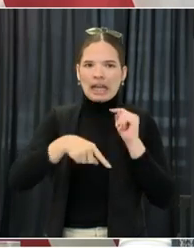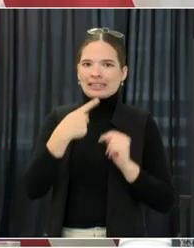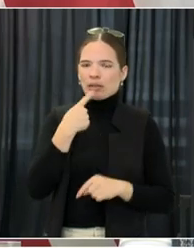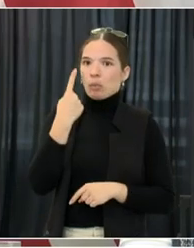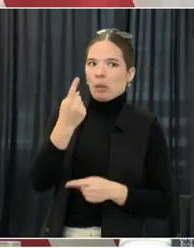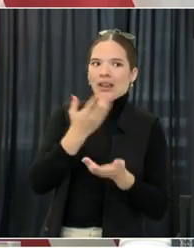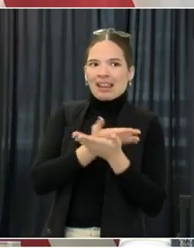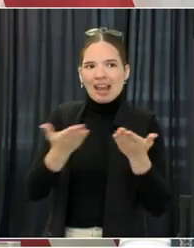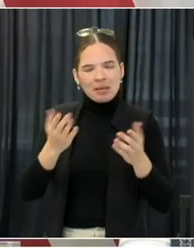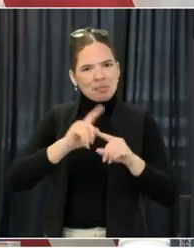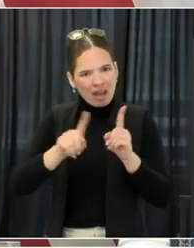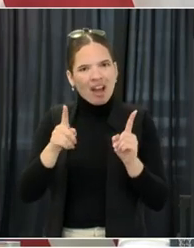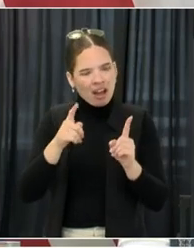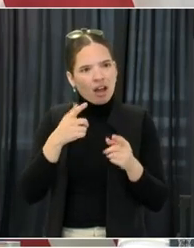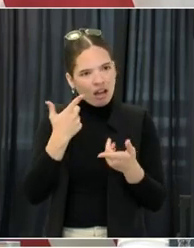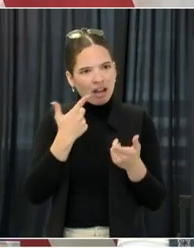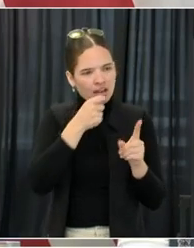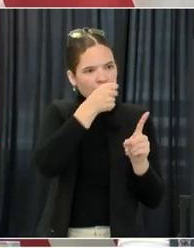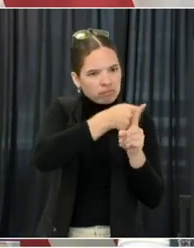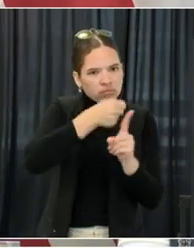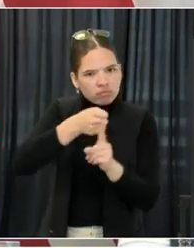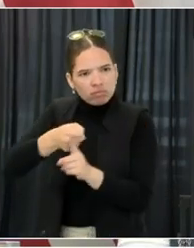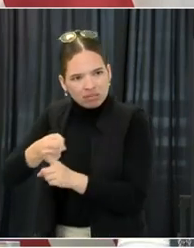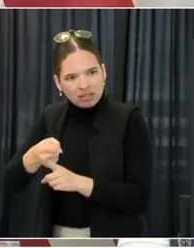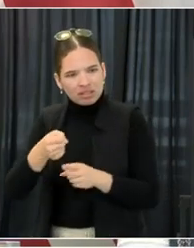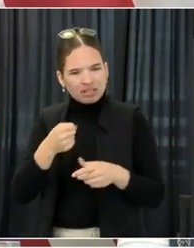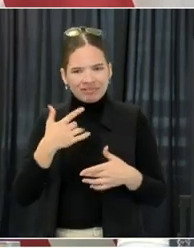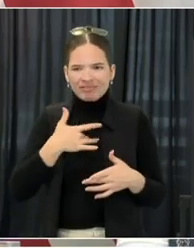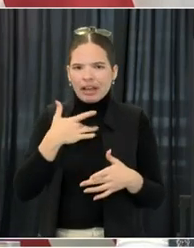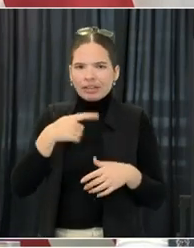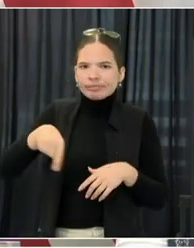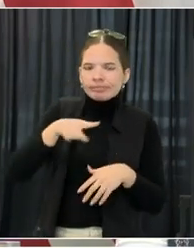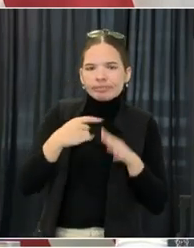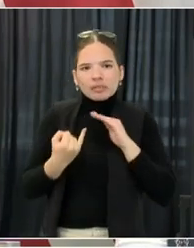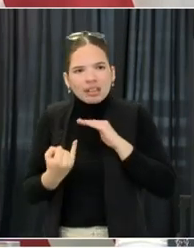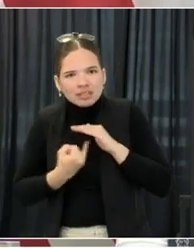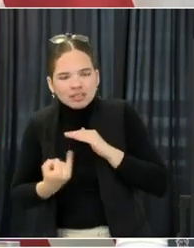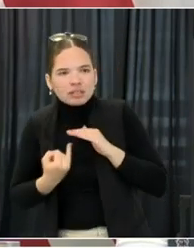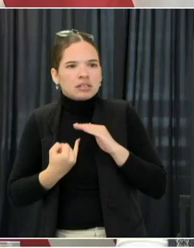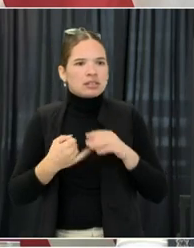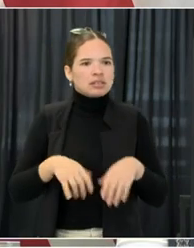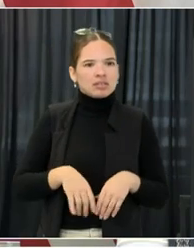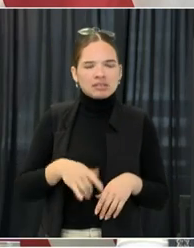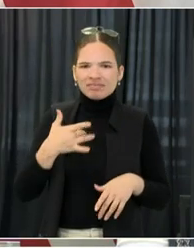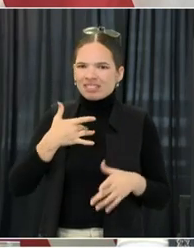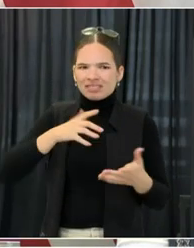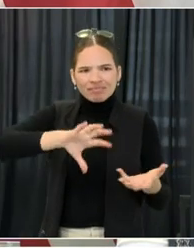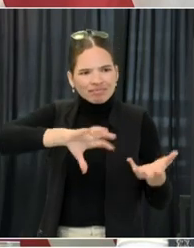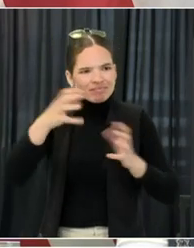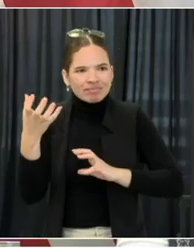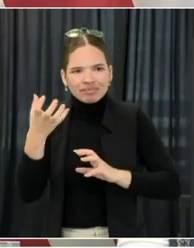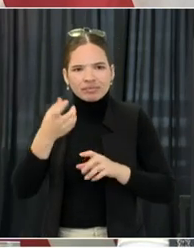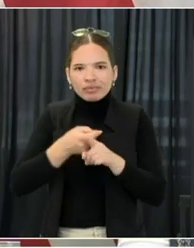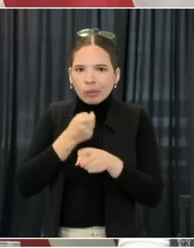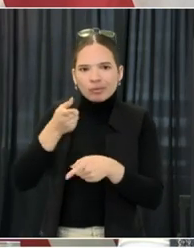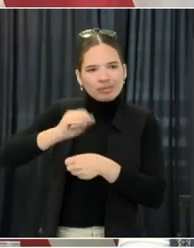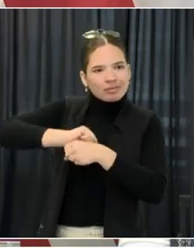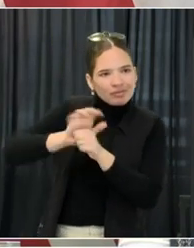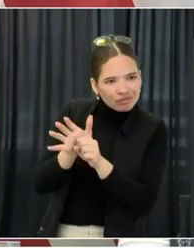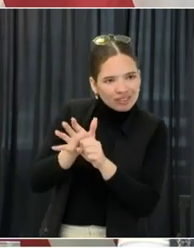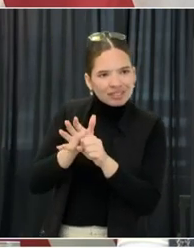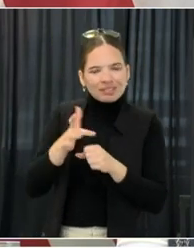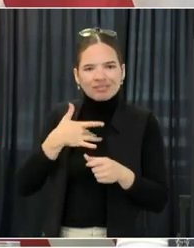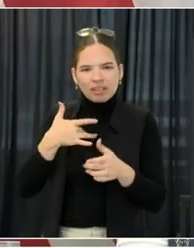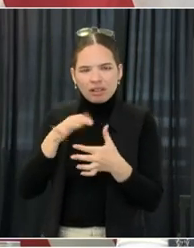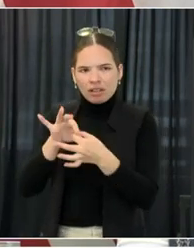say that just the isolation and disconnection and disruption of COVID has separated a lot of young kids from